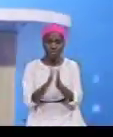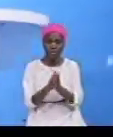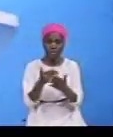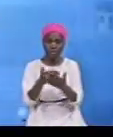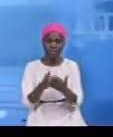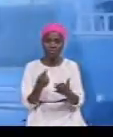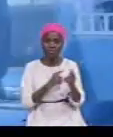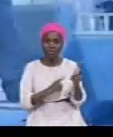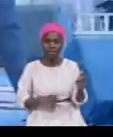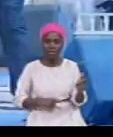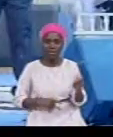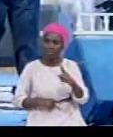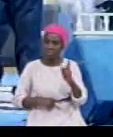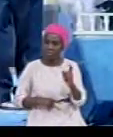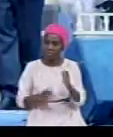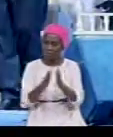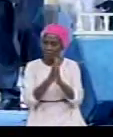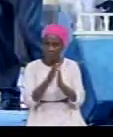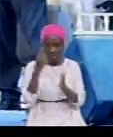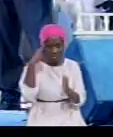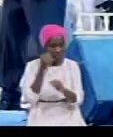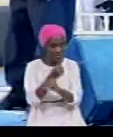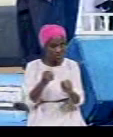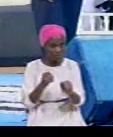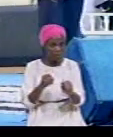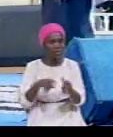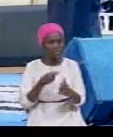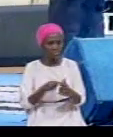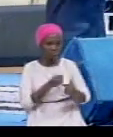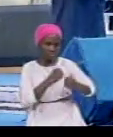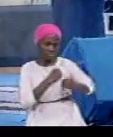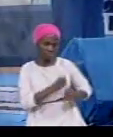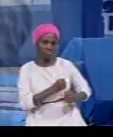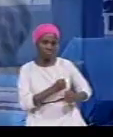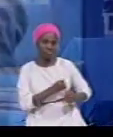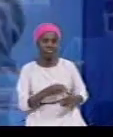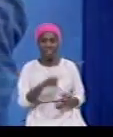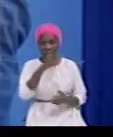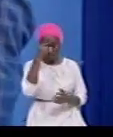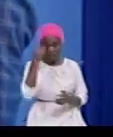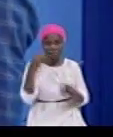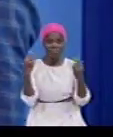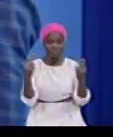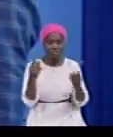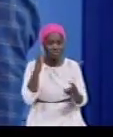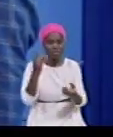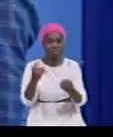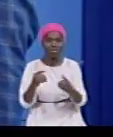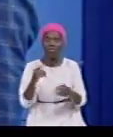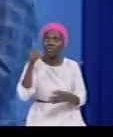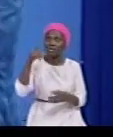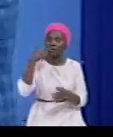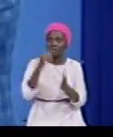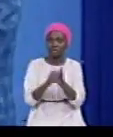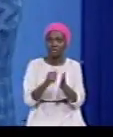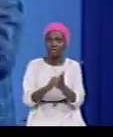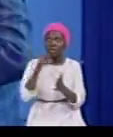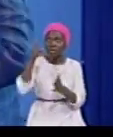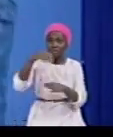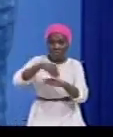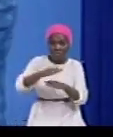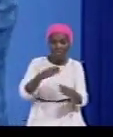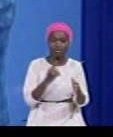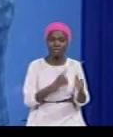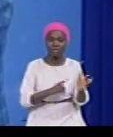pray for salvation, we're confident because he told us to come. He sent the Lord Jesus Christ, that the